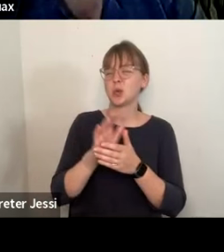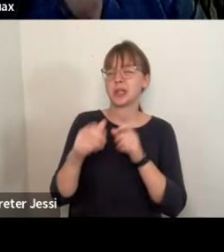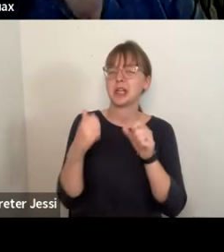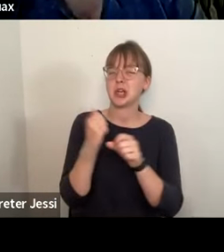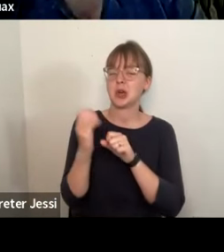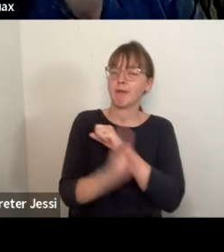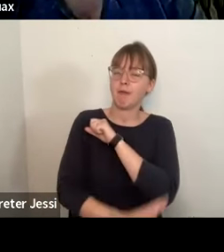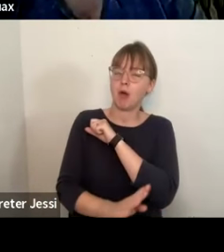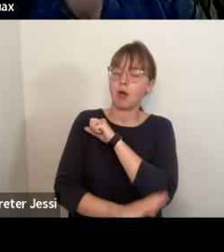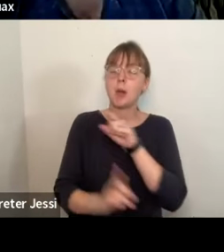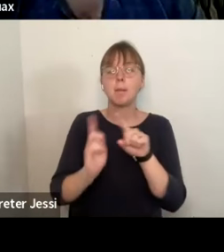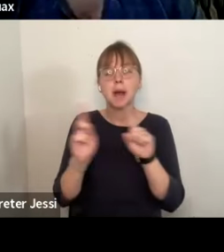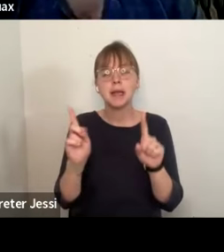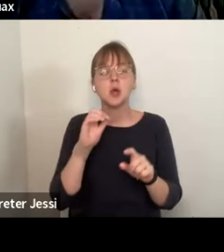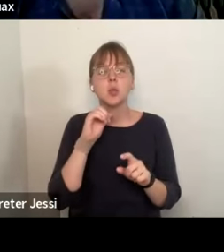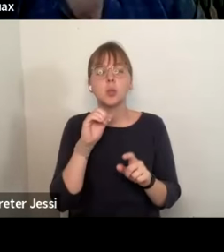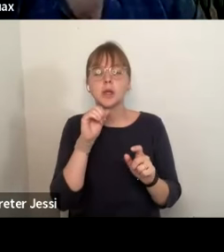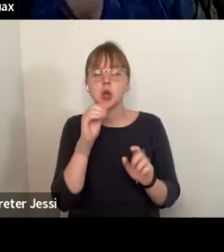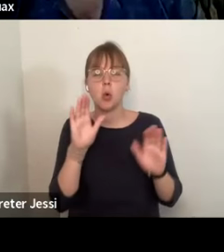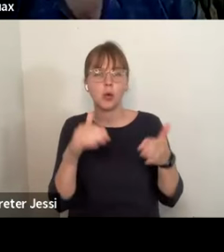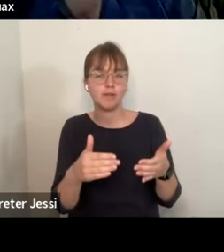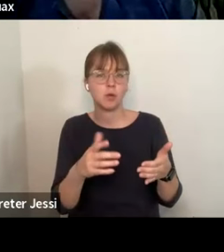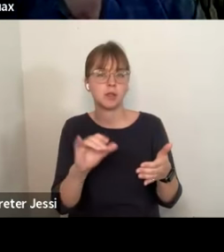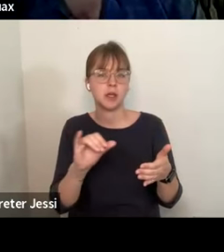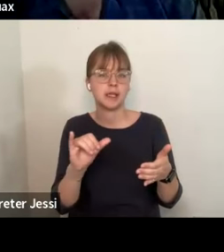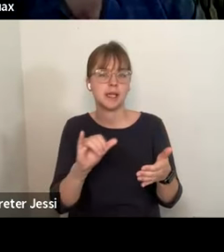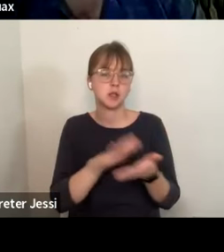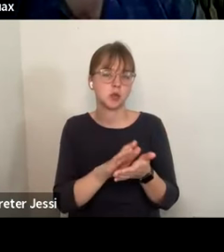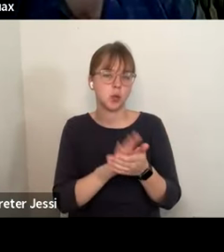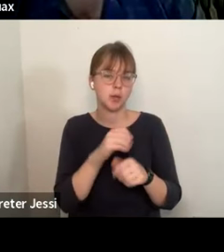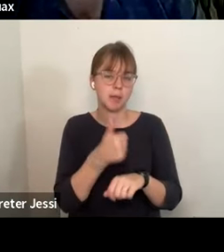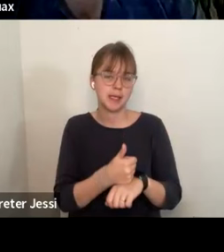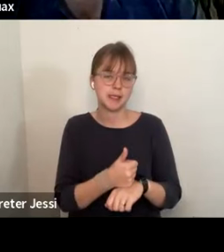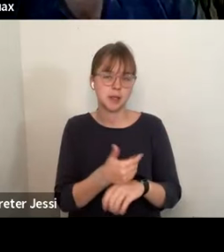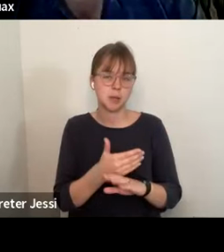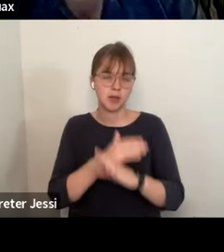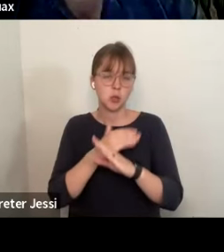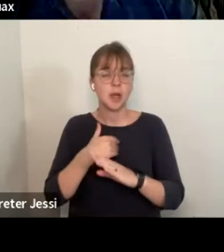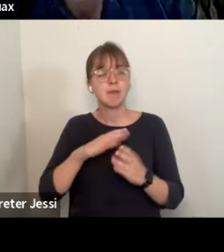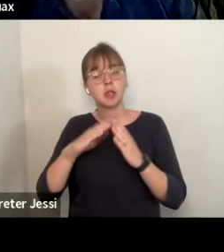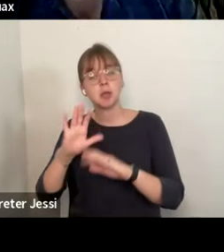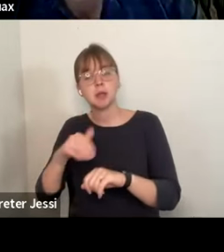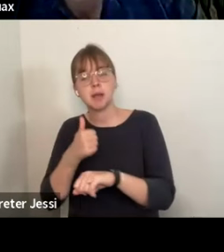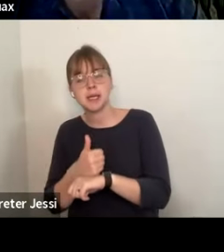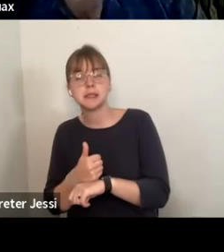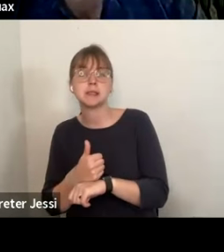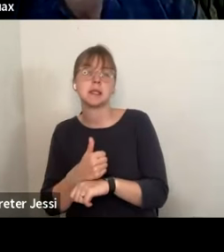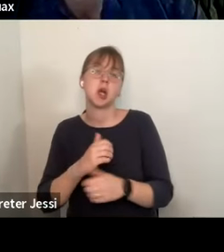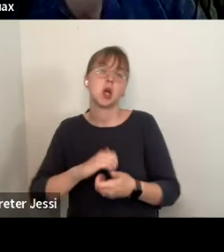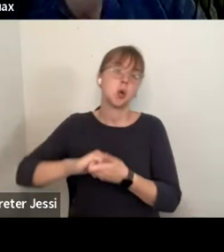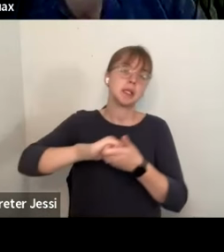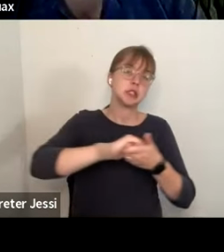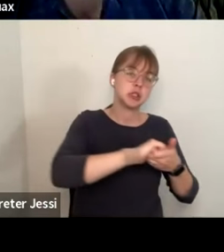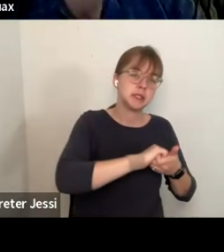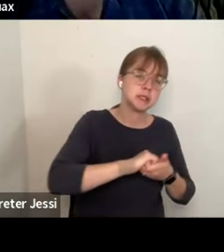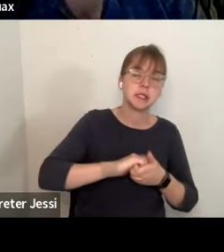it clear that we're not only talking to school-based prevention providers, we got community-based, we got coalitions